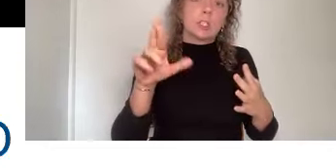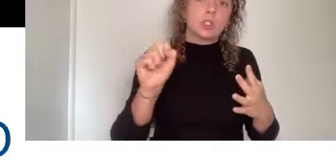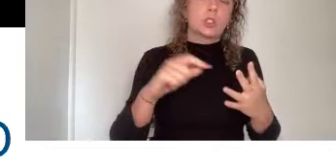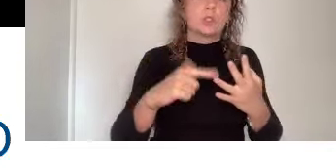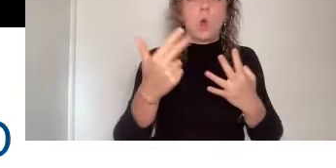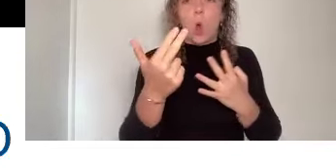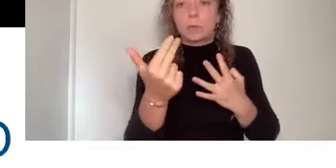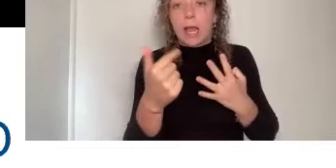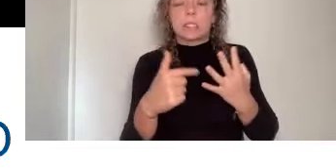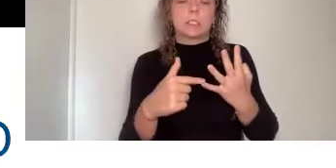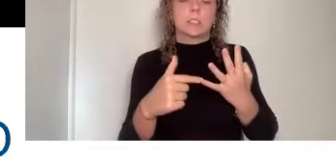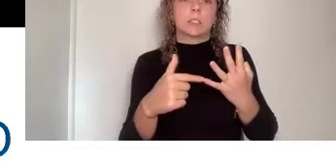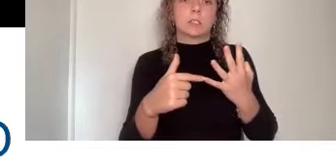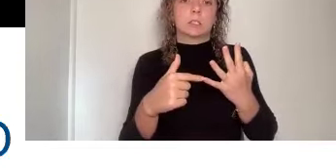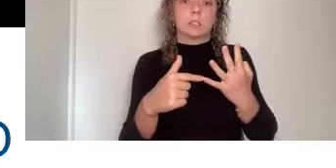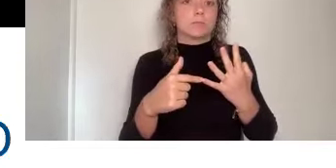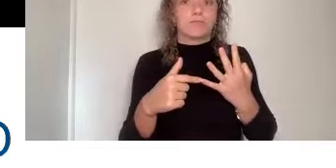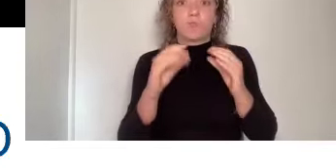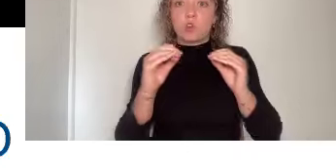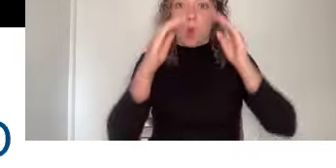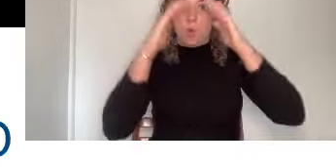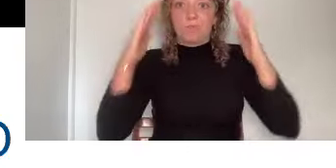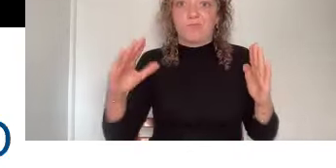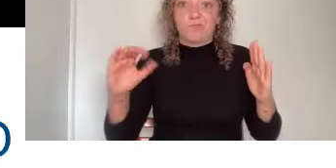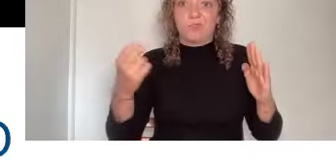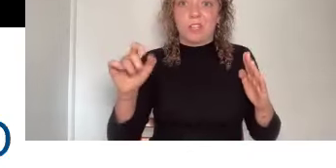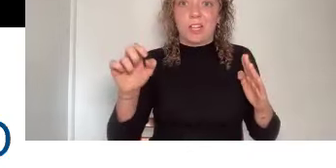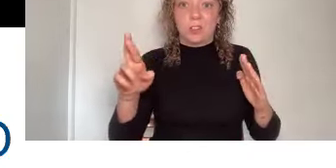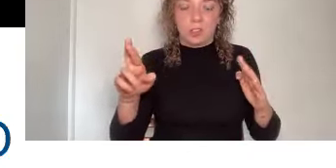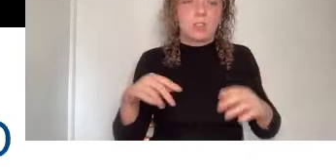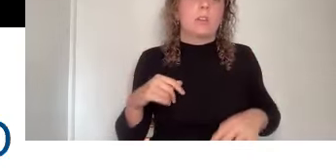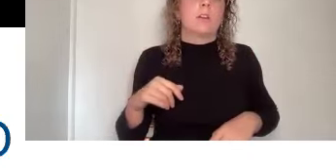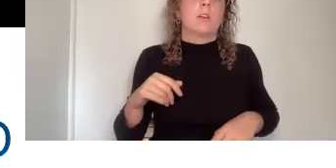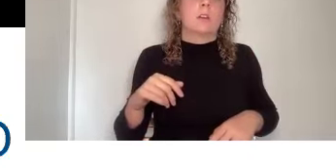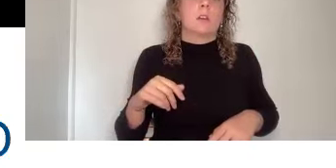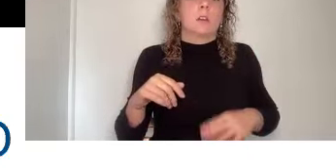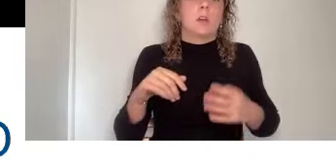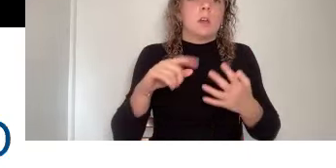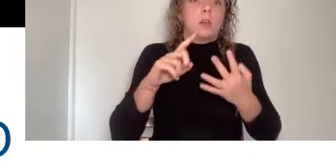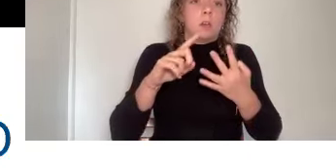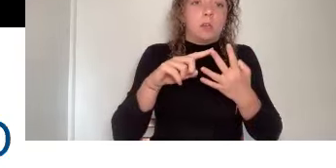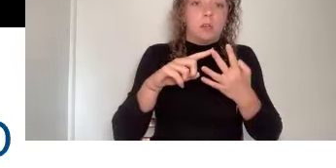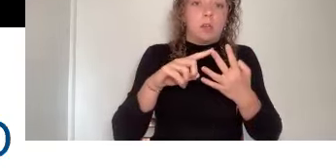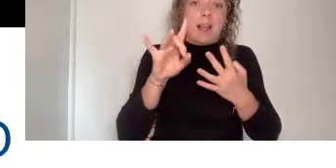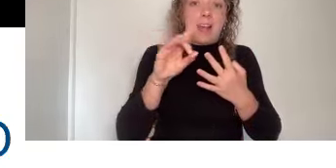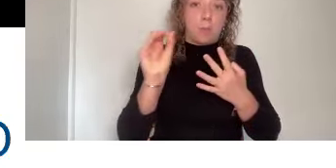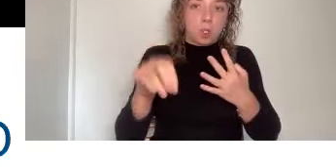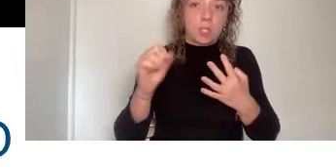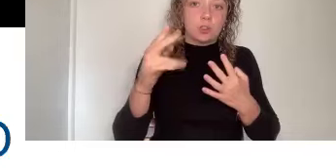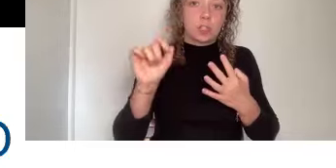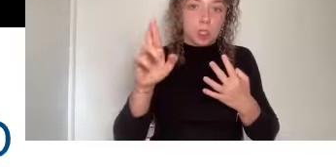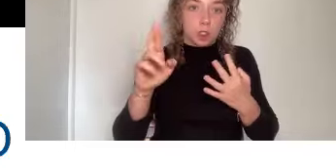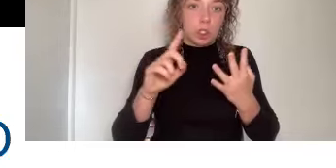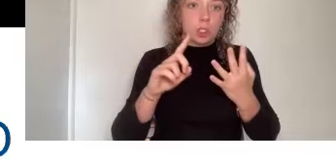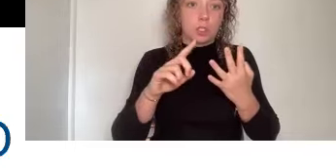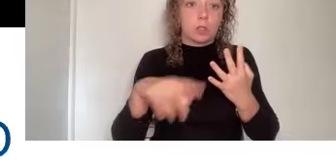and motels, and unsheltered. So if you're a shelter and you're looking, you see that it's about 8% of students, but about 1,263